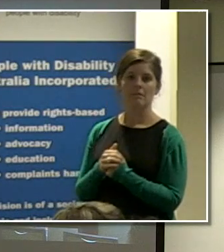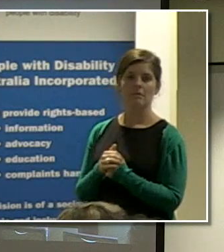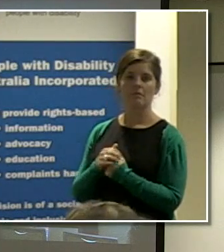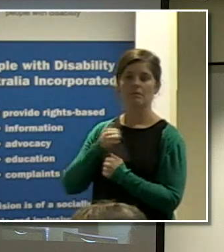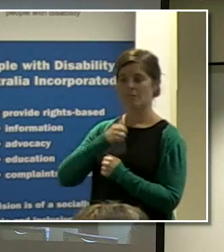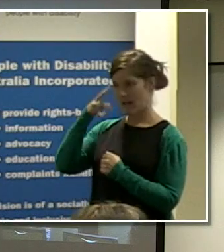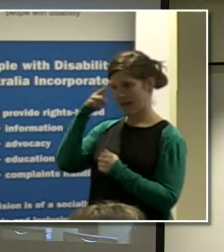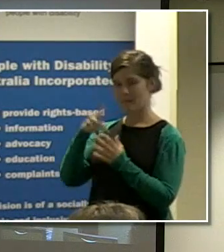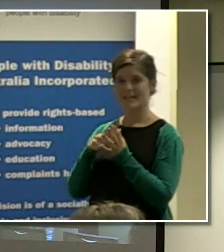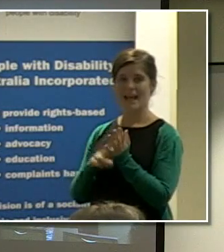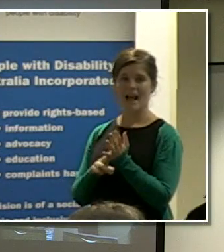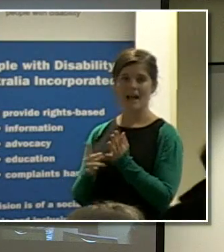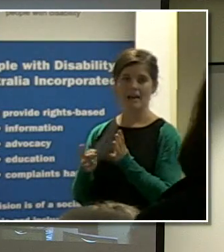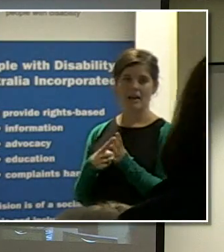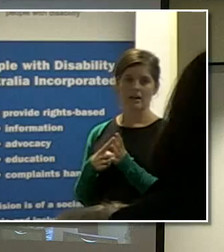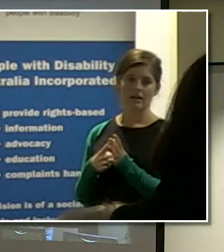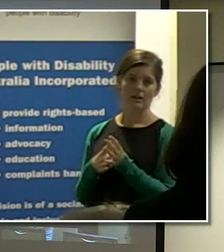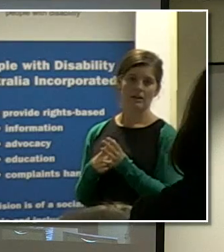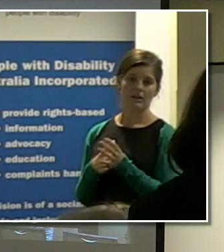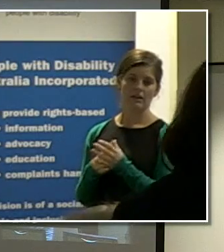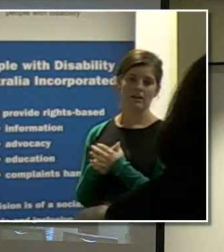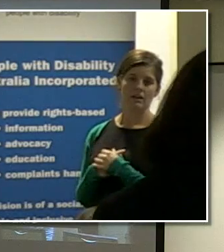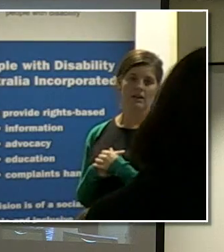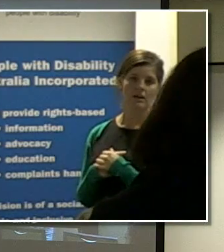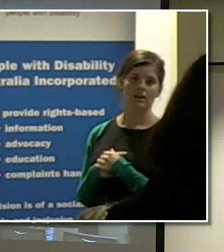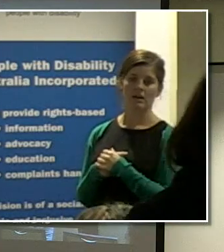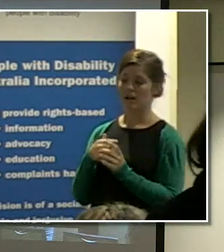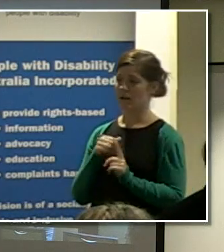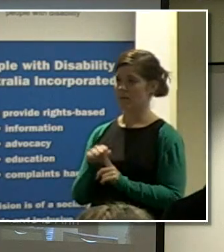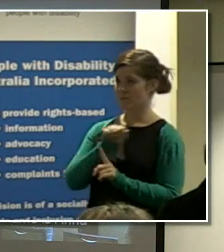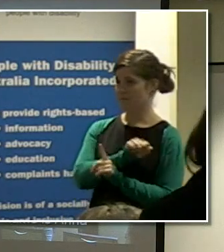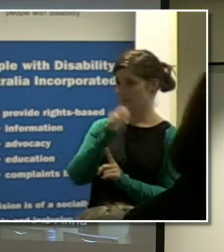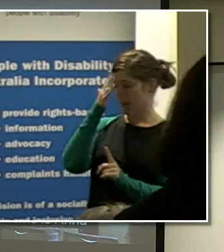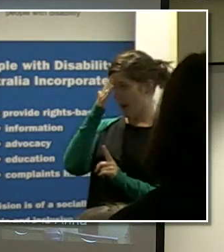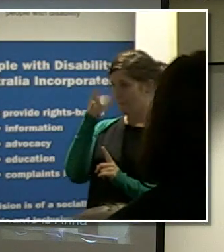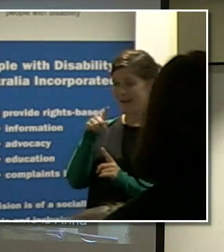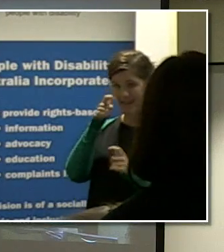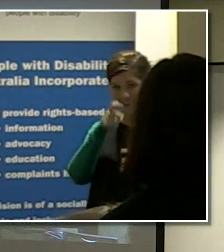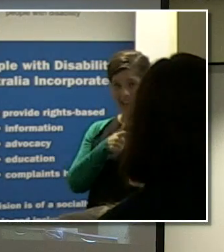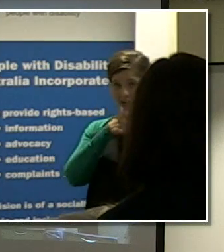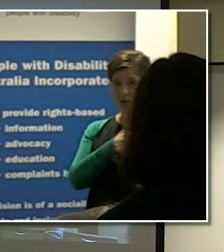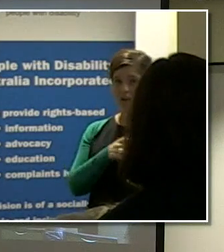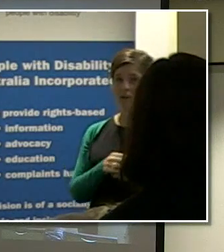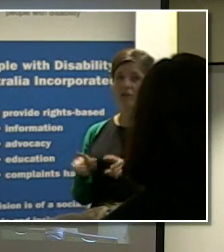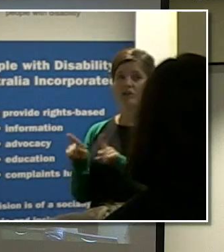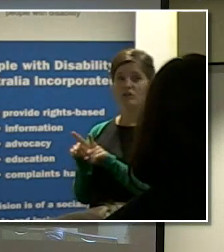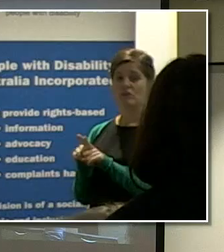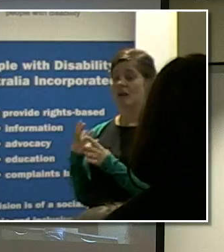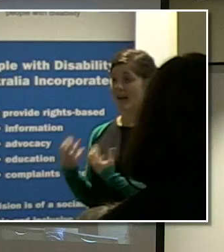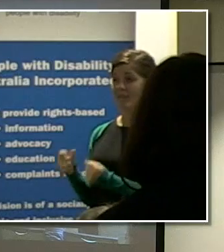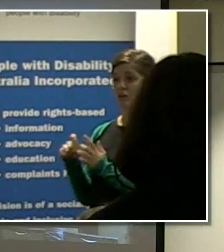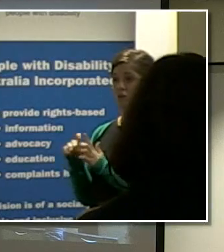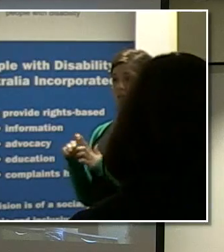My name is Anna, and I'm Jonathan's mother and carer. Hi. And I also have a daughter with